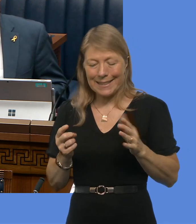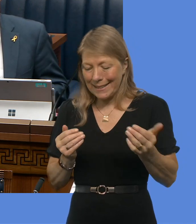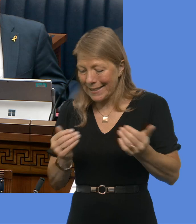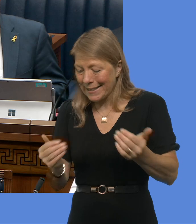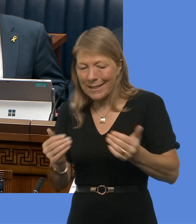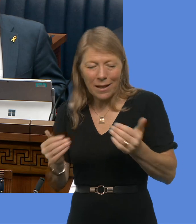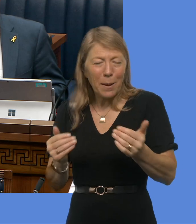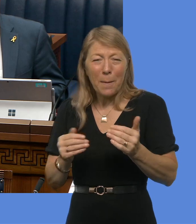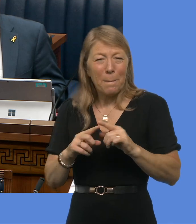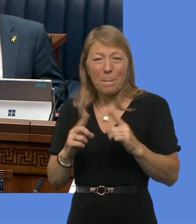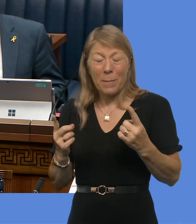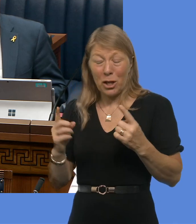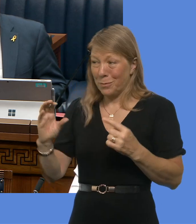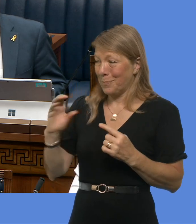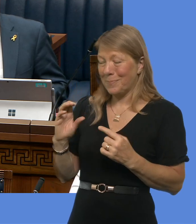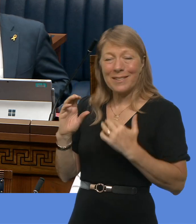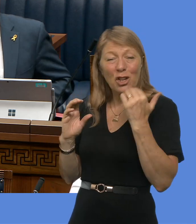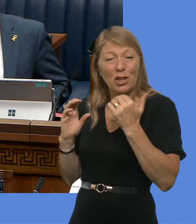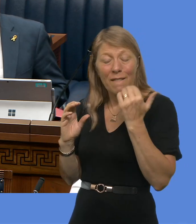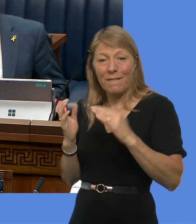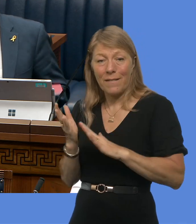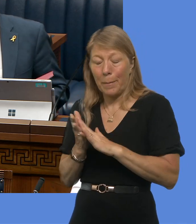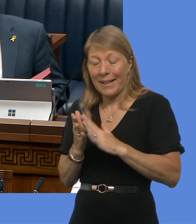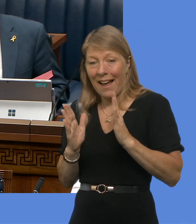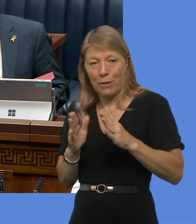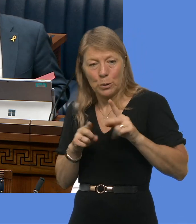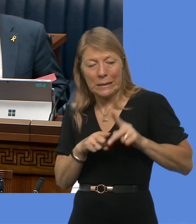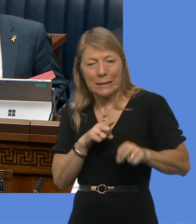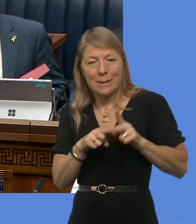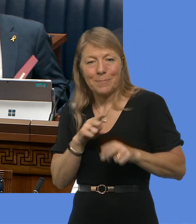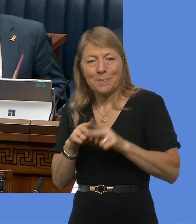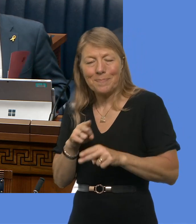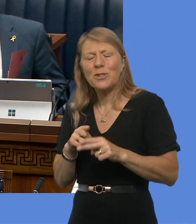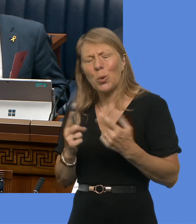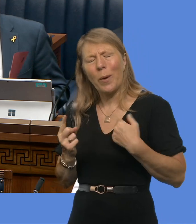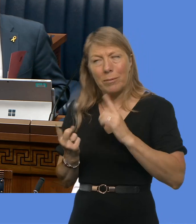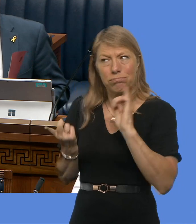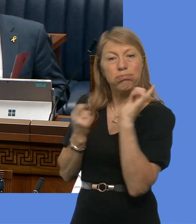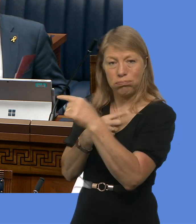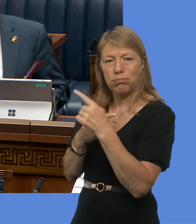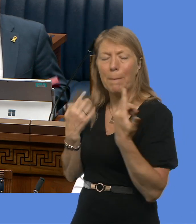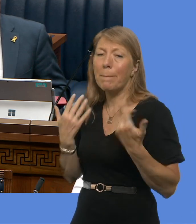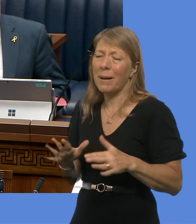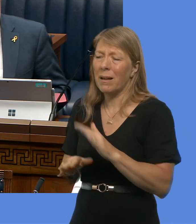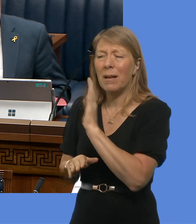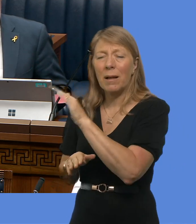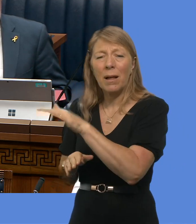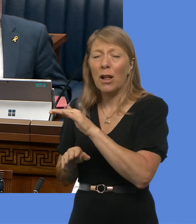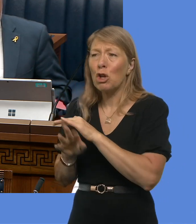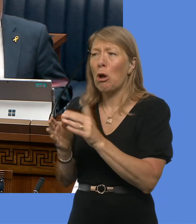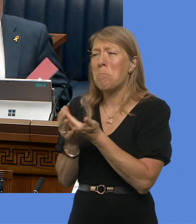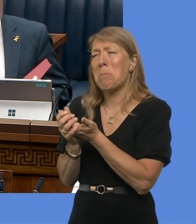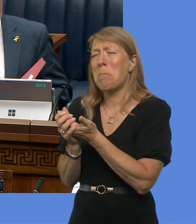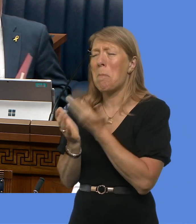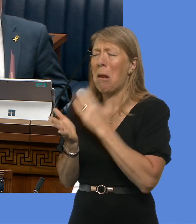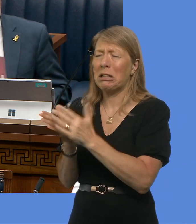fiscal envelope that we have been given, and that is why we've made those representations, not just holding out a begging bowl. That is not what we're about,